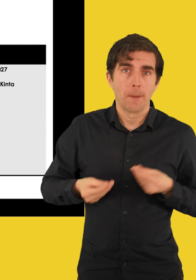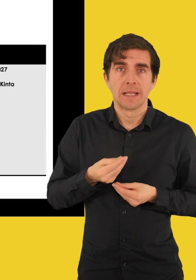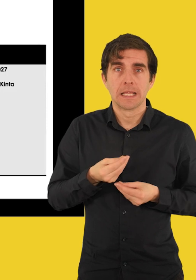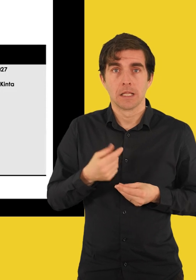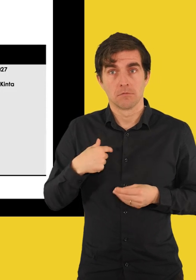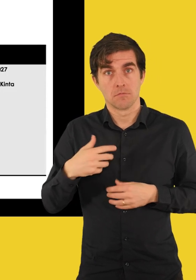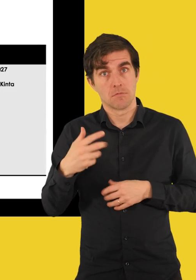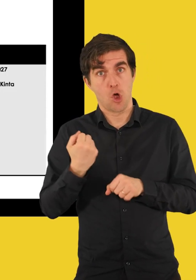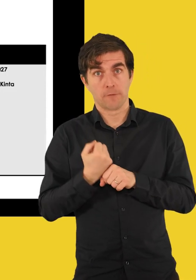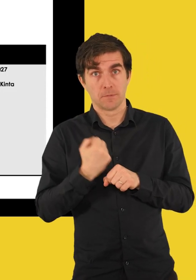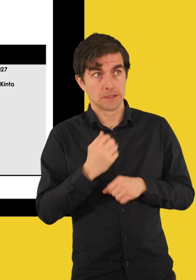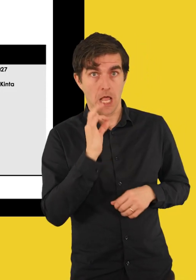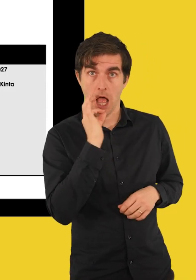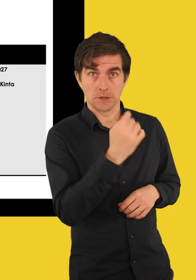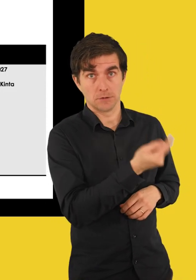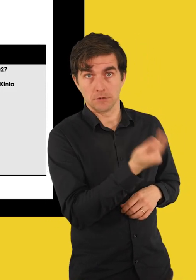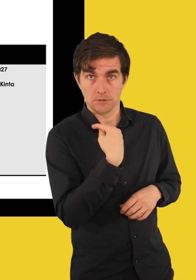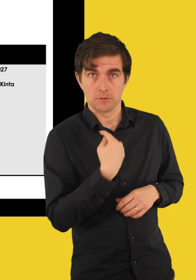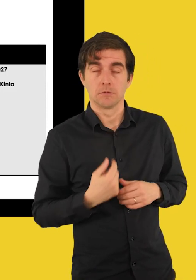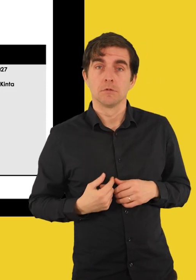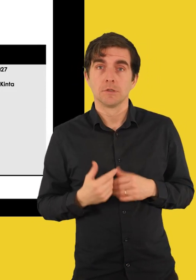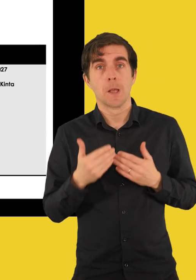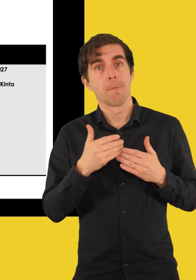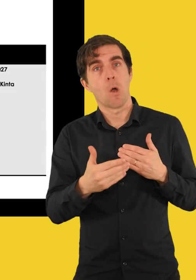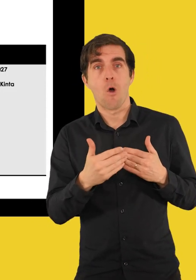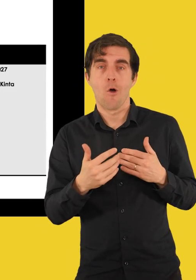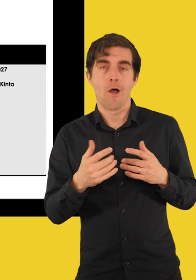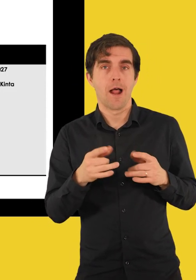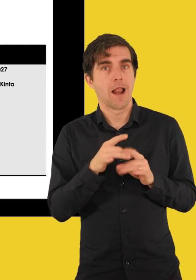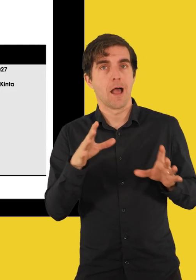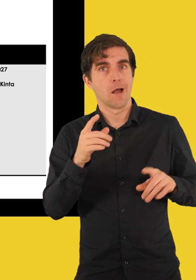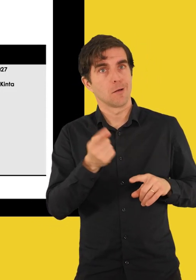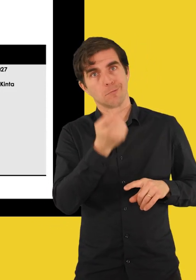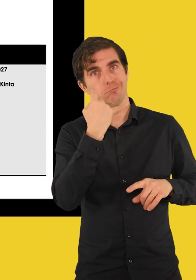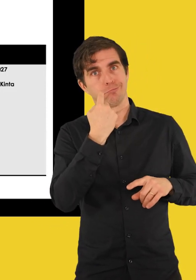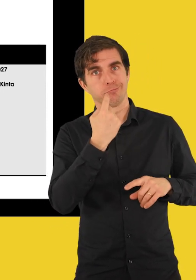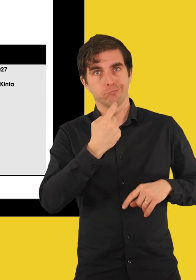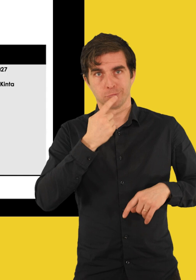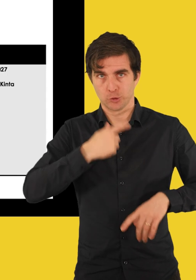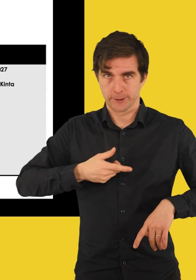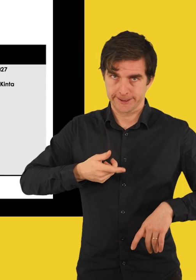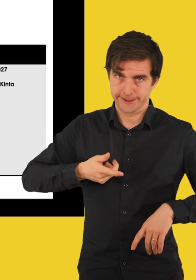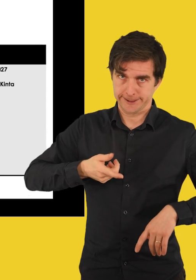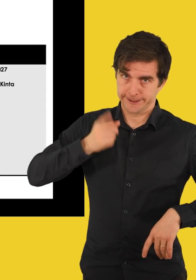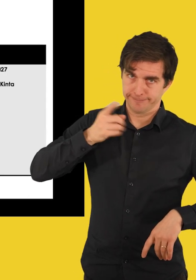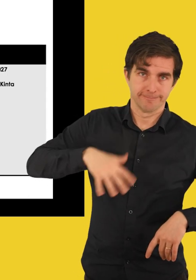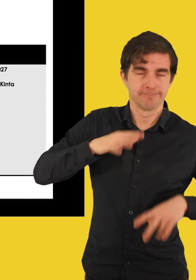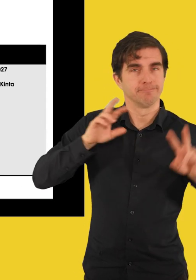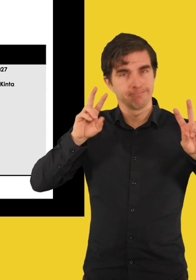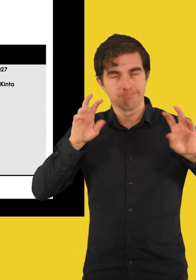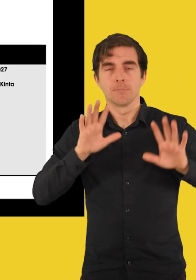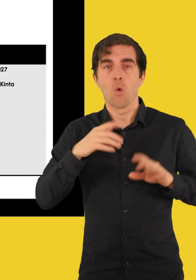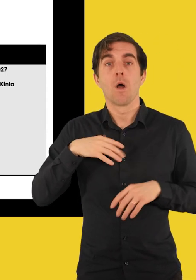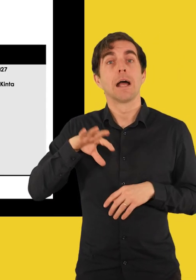the request of the state government. And it's more like a top-down approach. The state